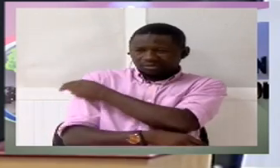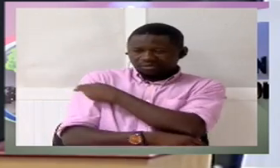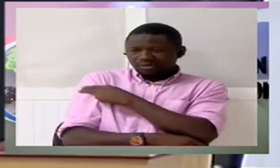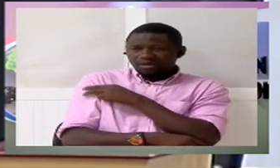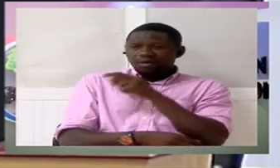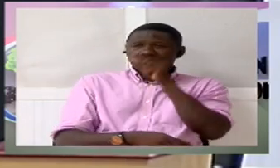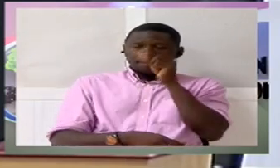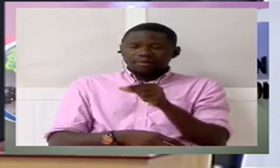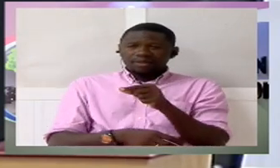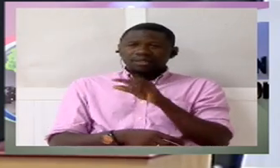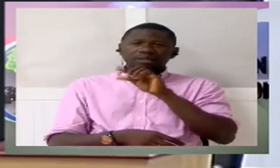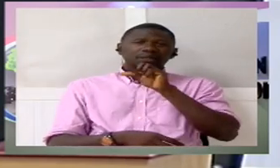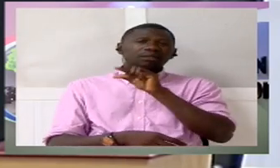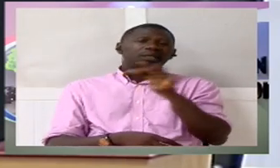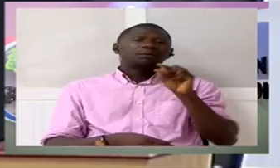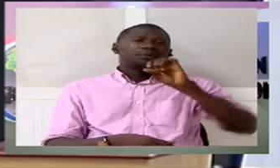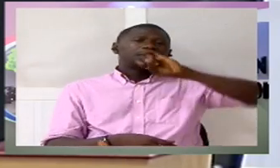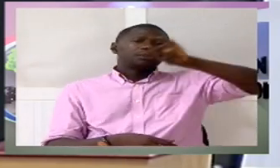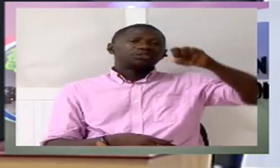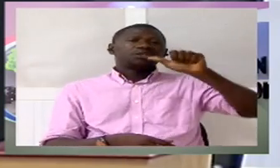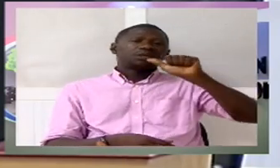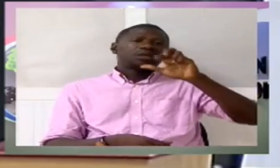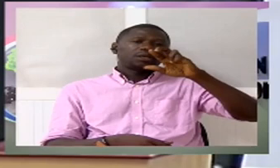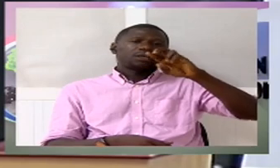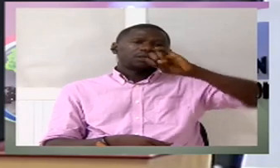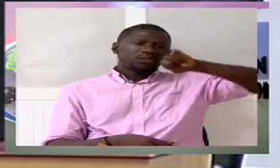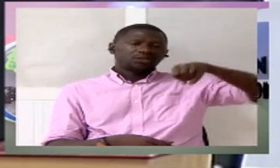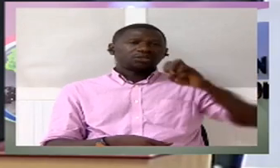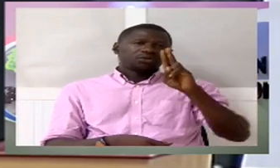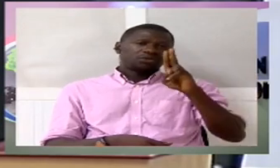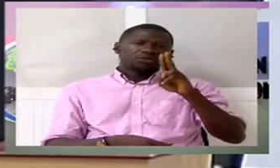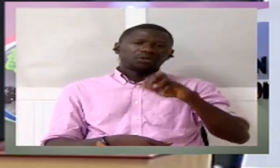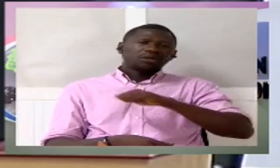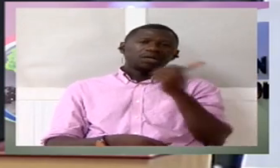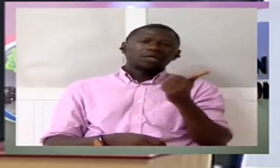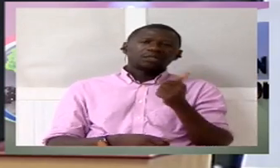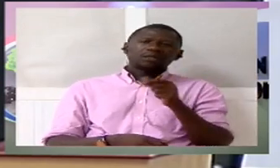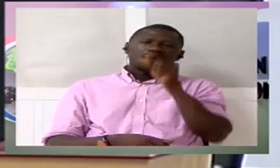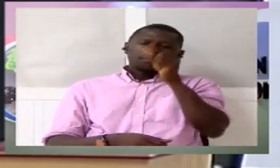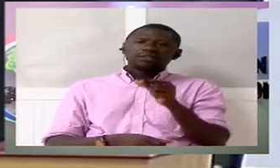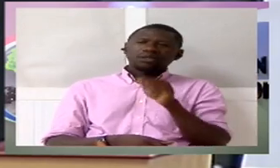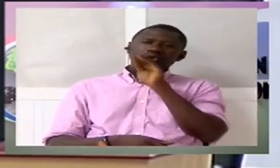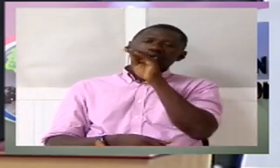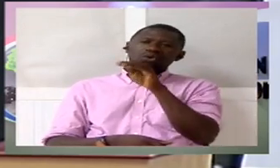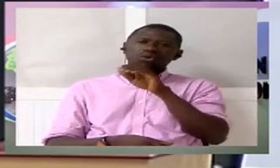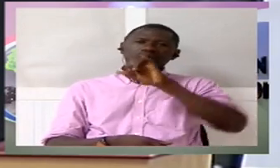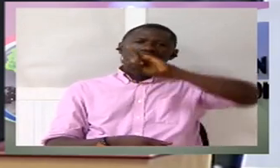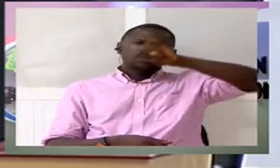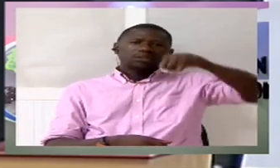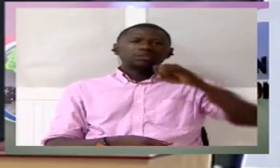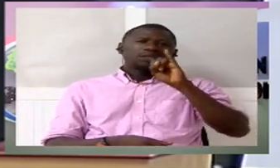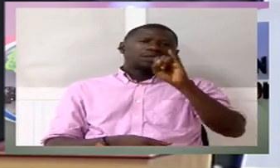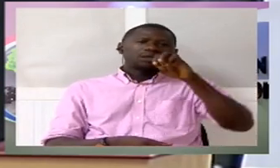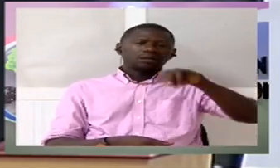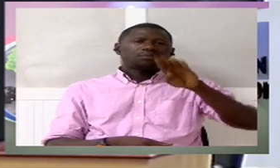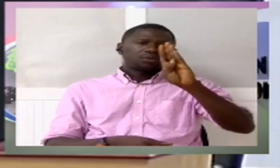called Jaju. And the one they called Jimbo. Debe bolana wanyu, mbe bolana salola.